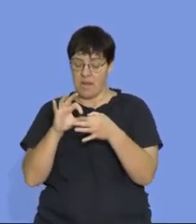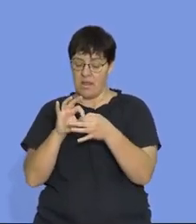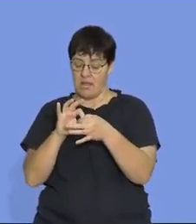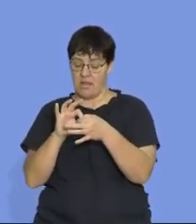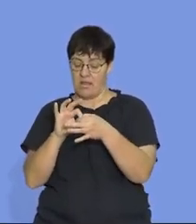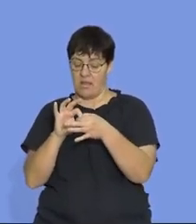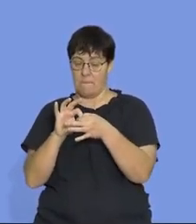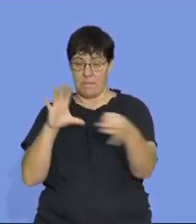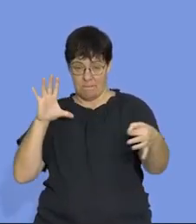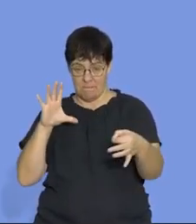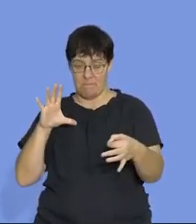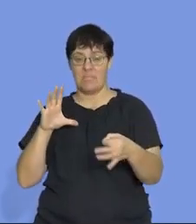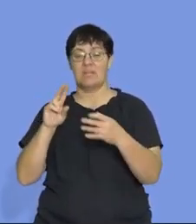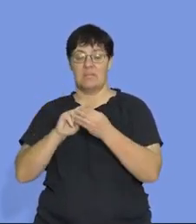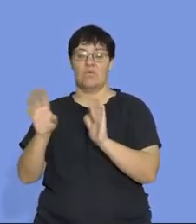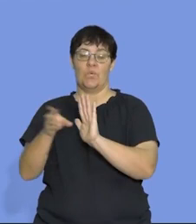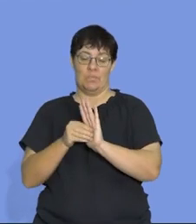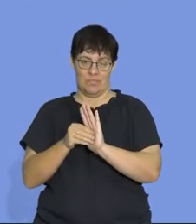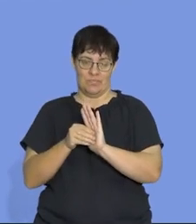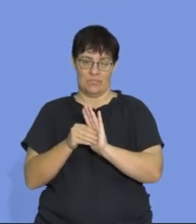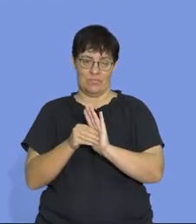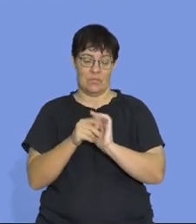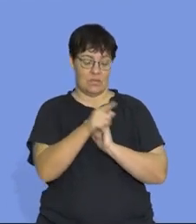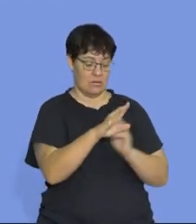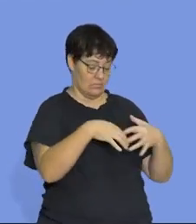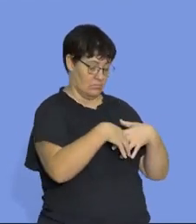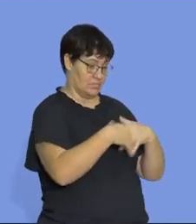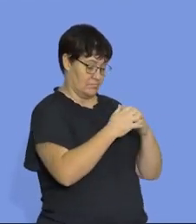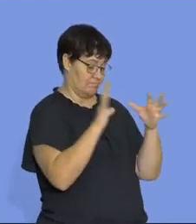is released. Okay.